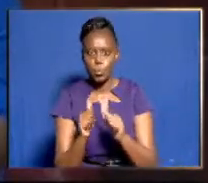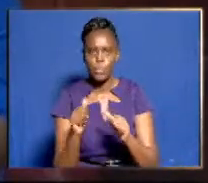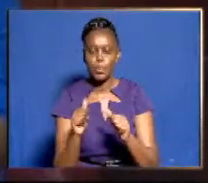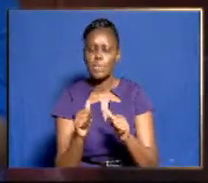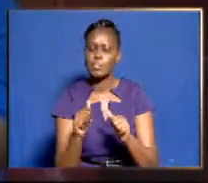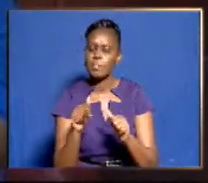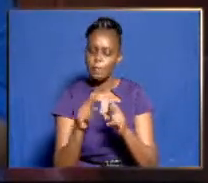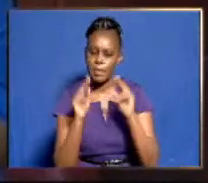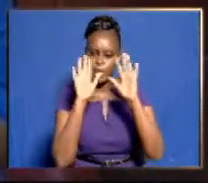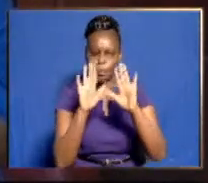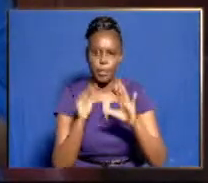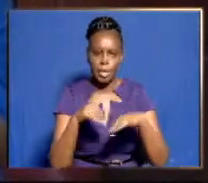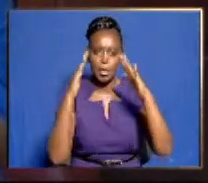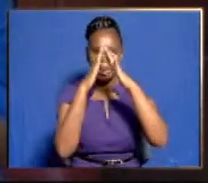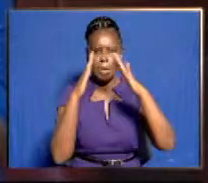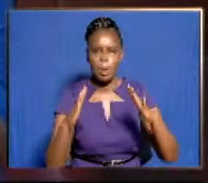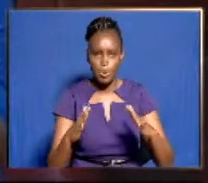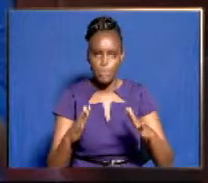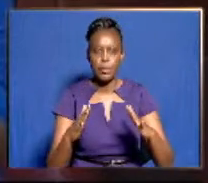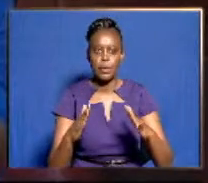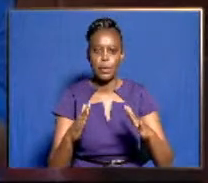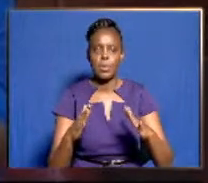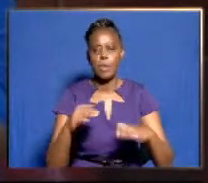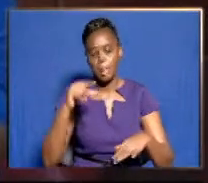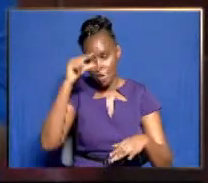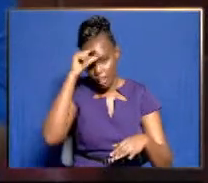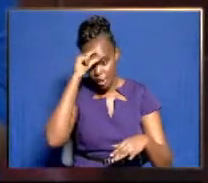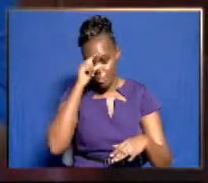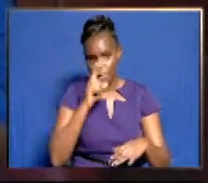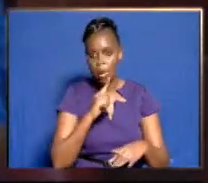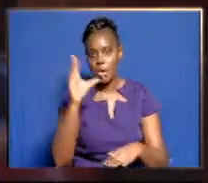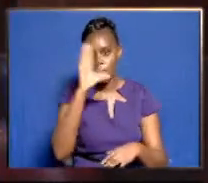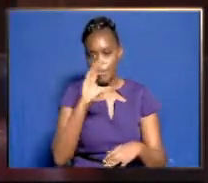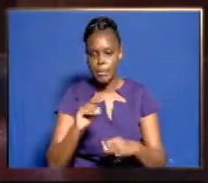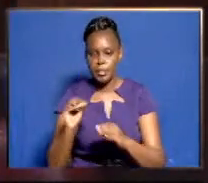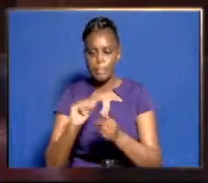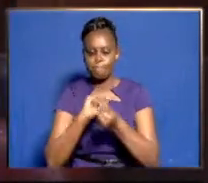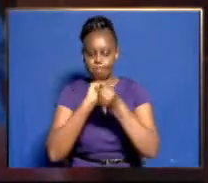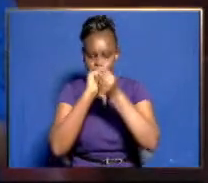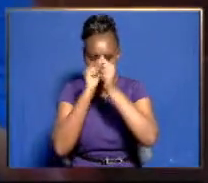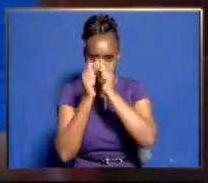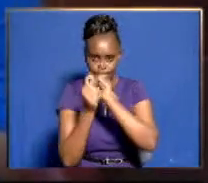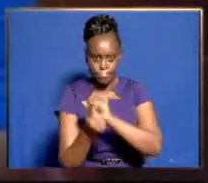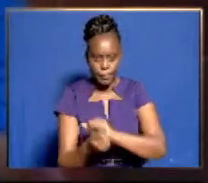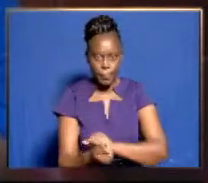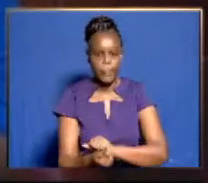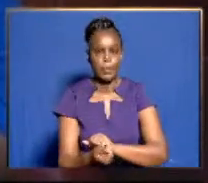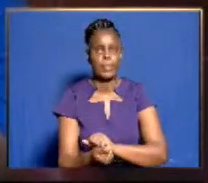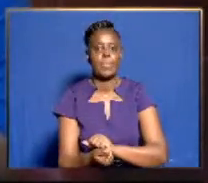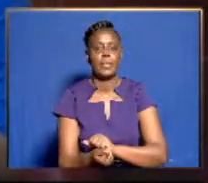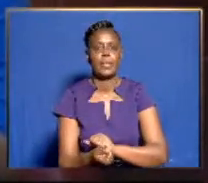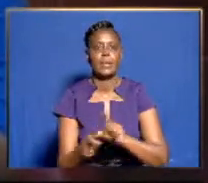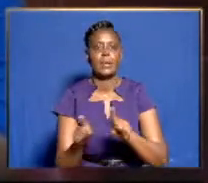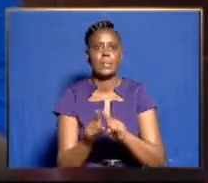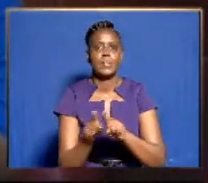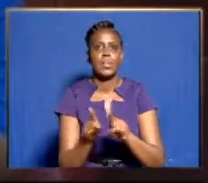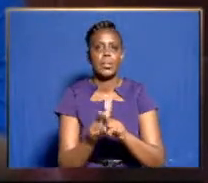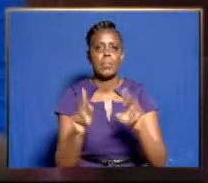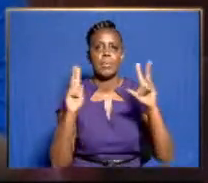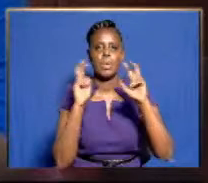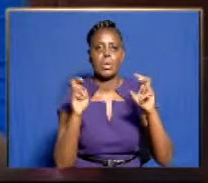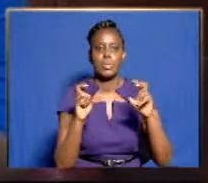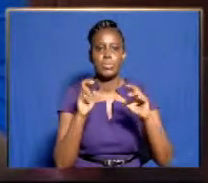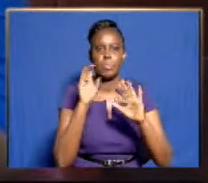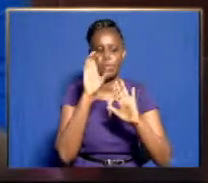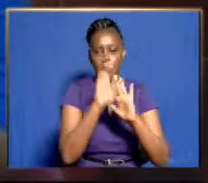of this House, Mr. Speaker. Given the government's 100% transition and the issue of the new